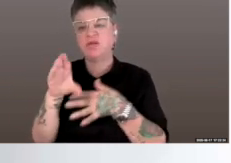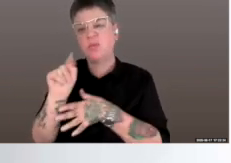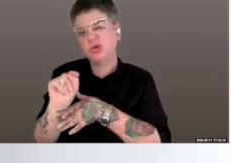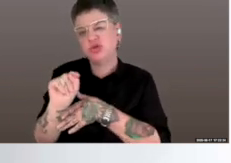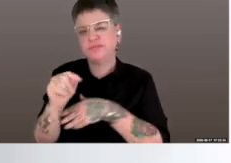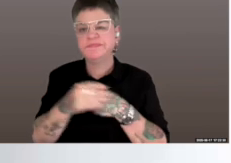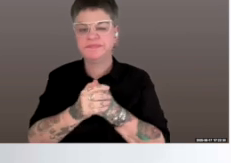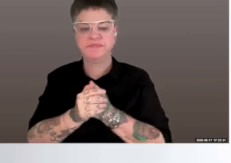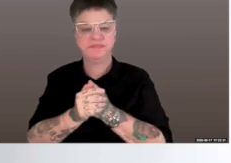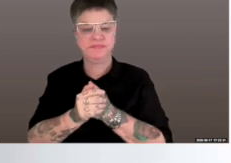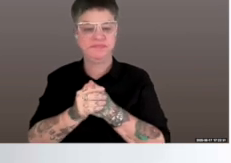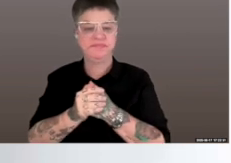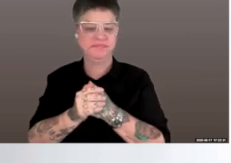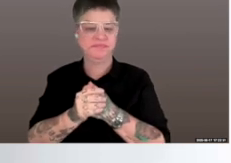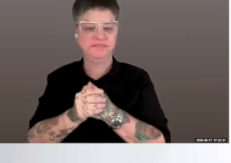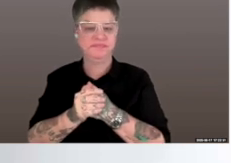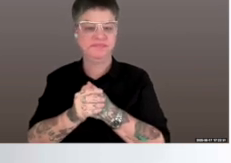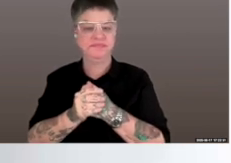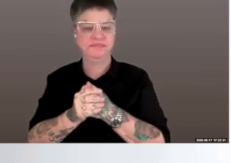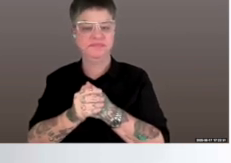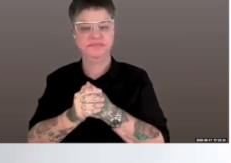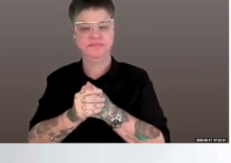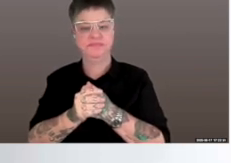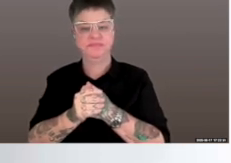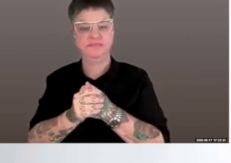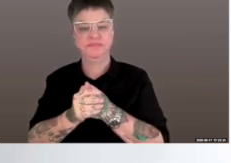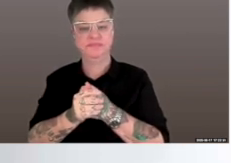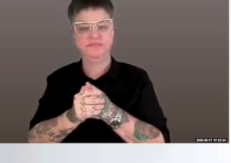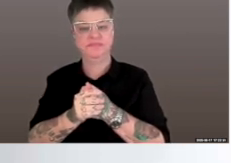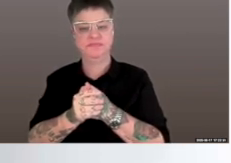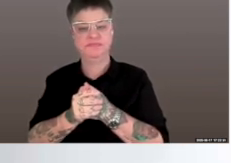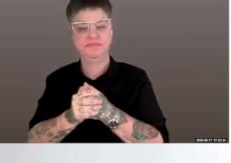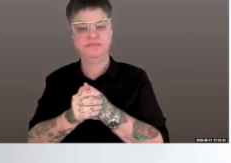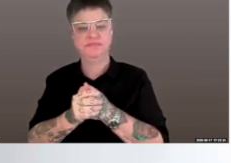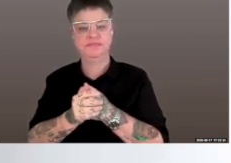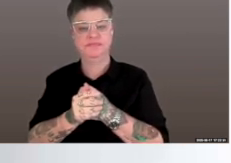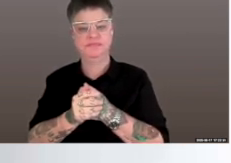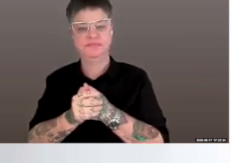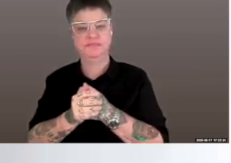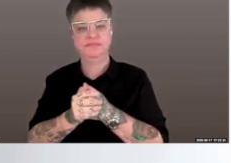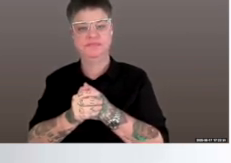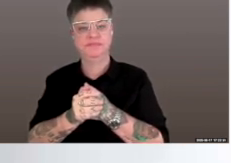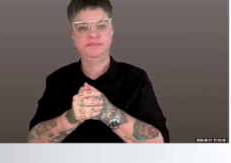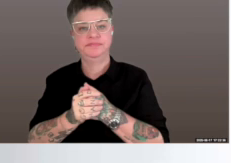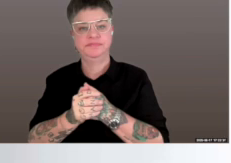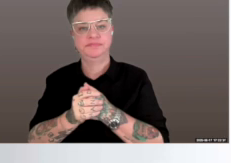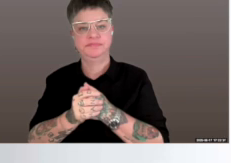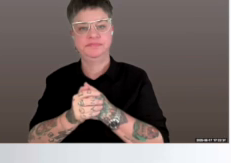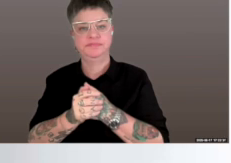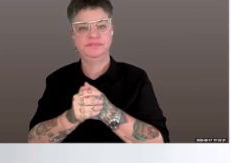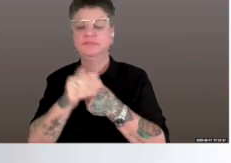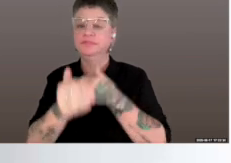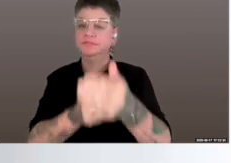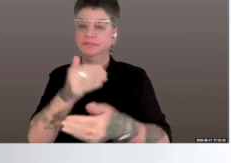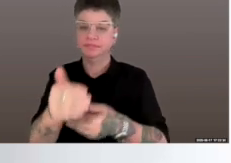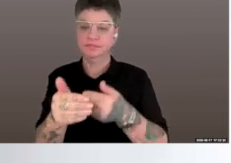inequities. State-level directives, including Assembly Bill 617, Senate Bill 375, and